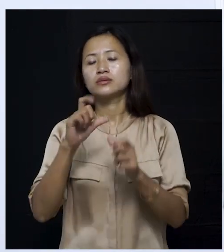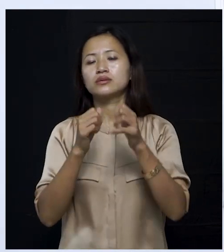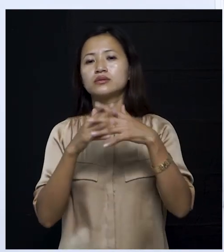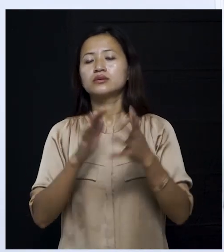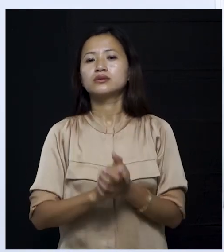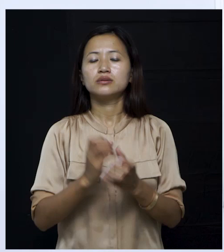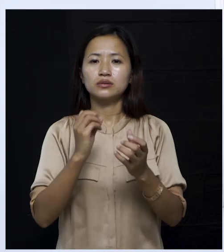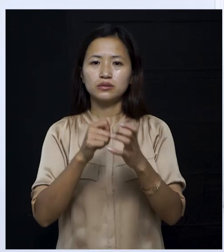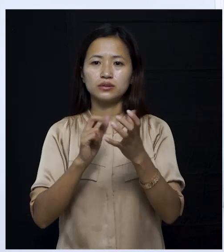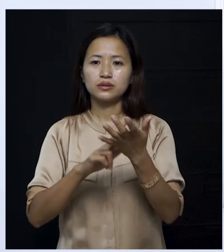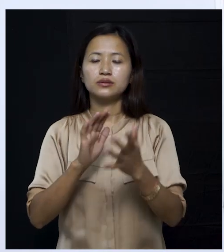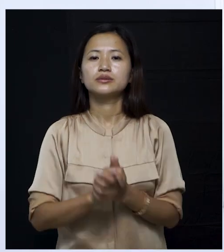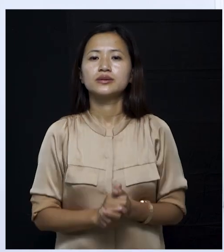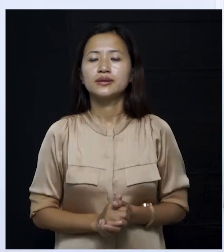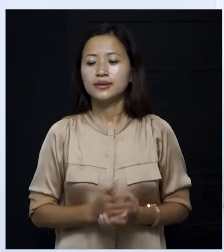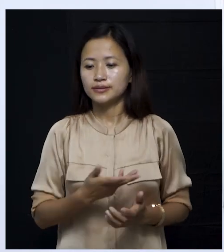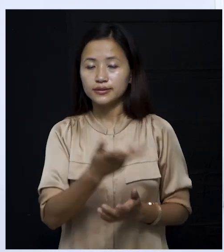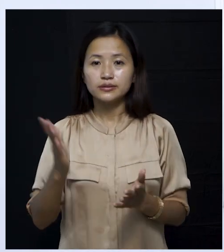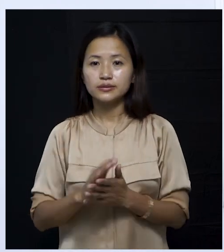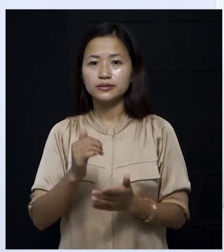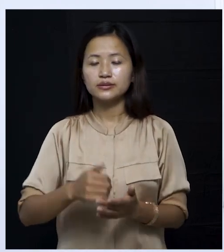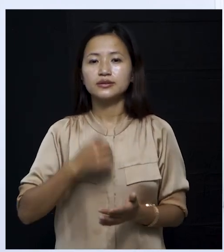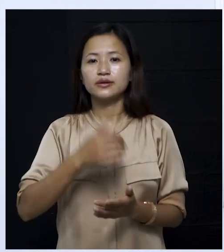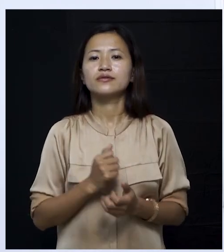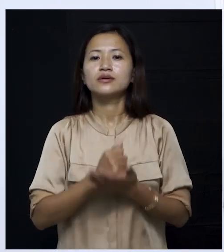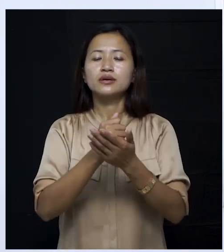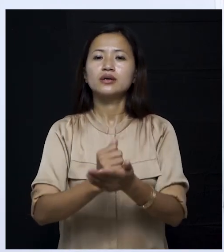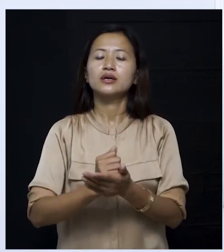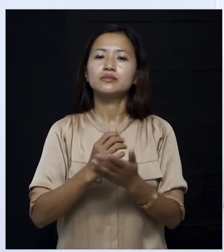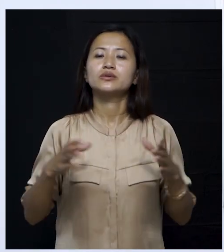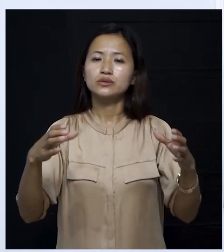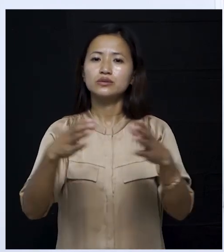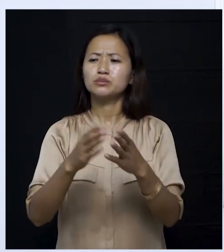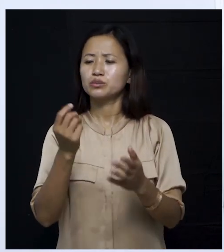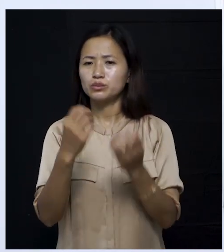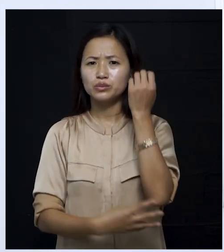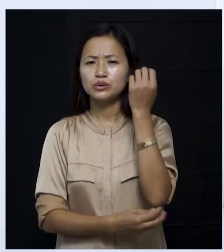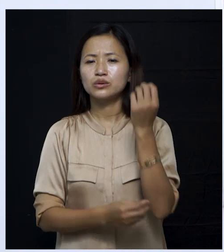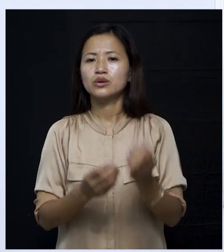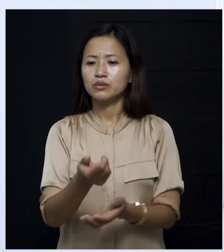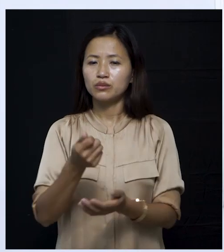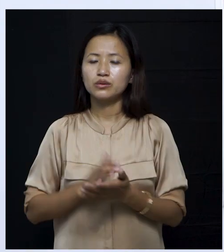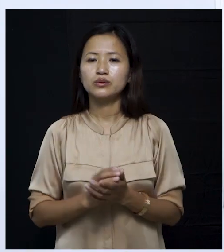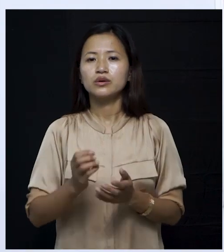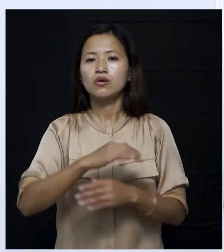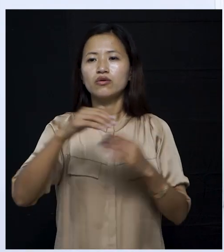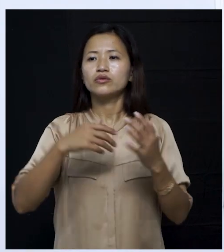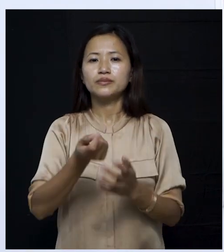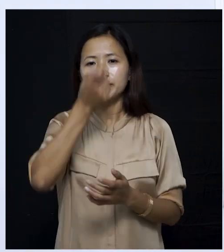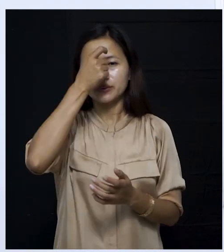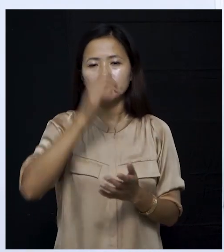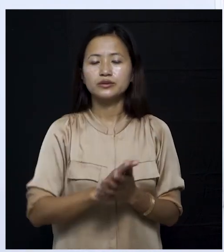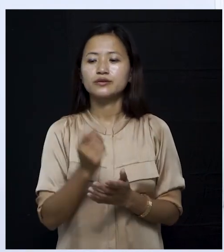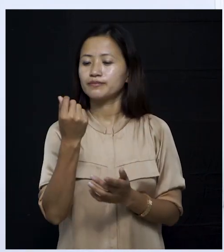in this way, okay, the self-help groups, they help the poor borrowers overcome the problems of